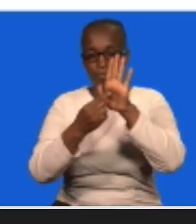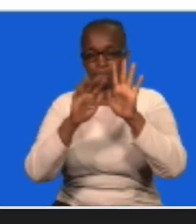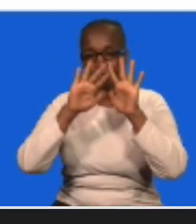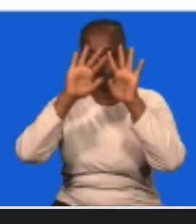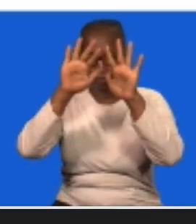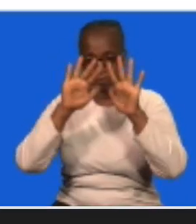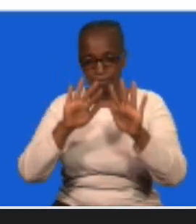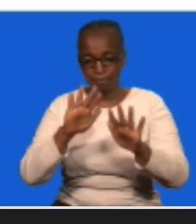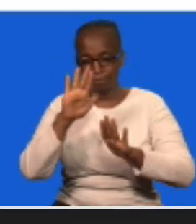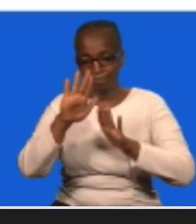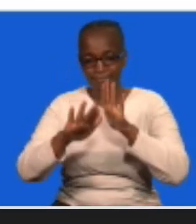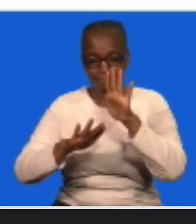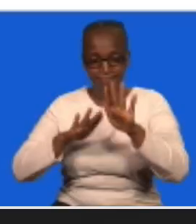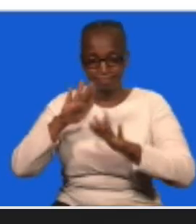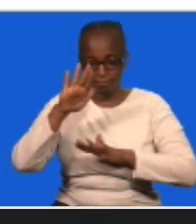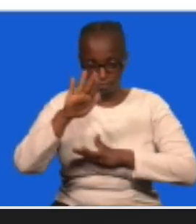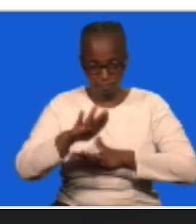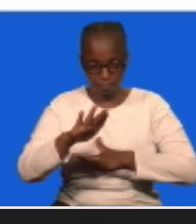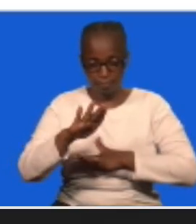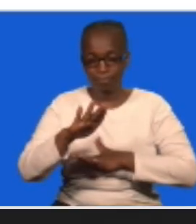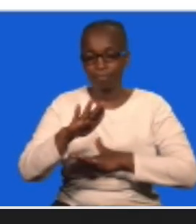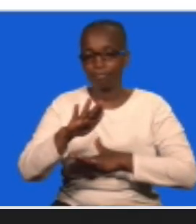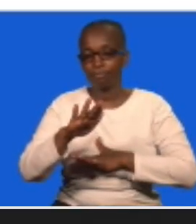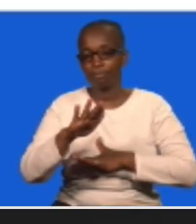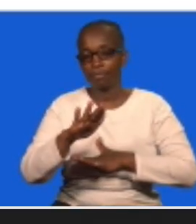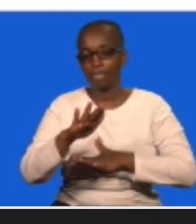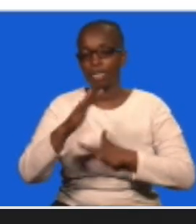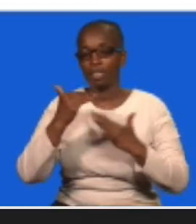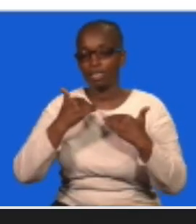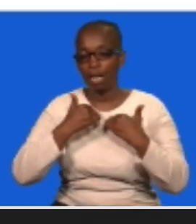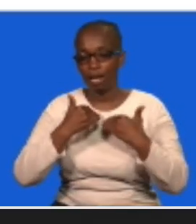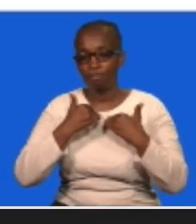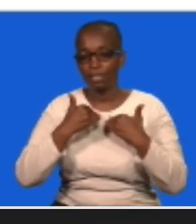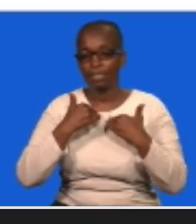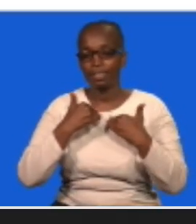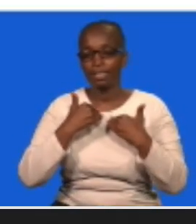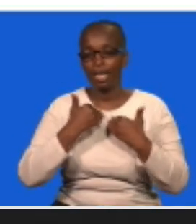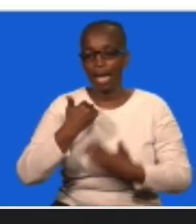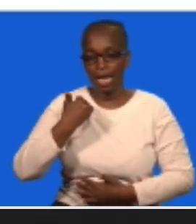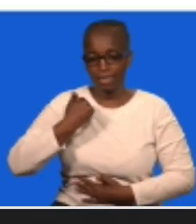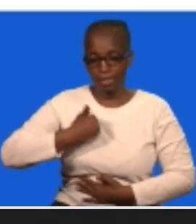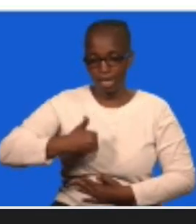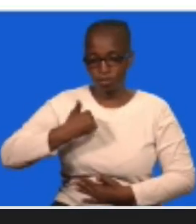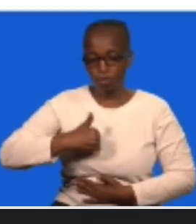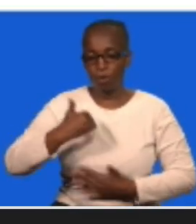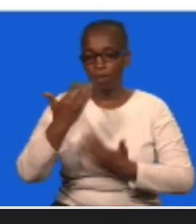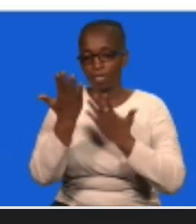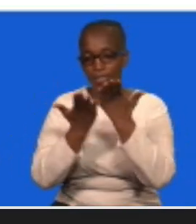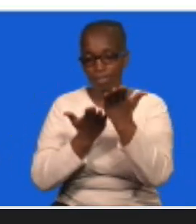forward in our efforts to modernize surgical services.